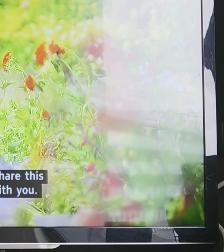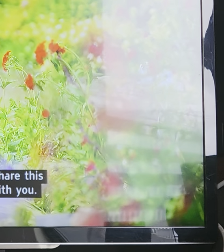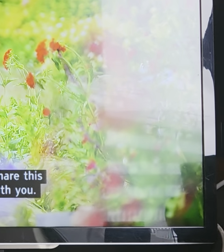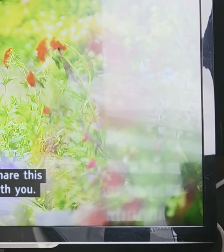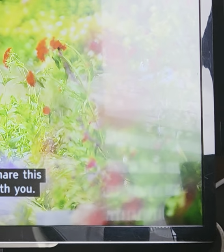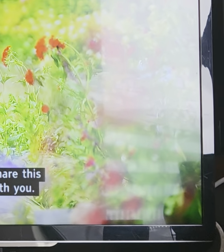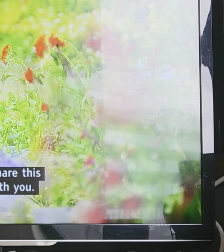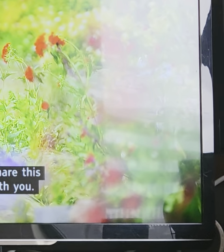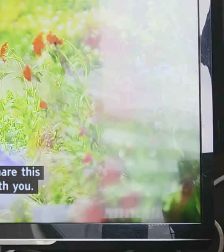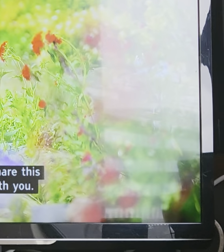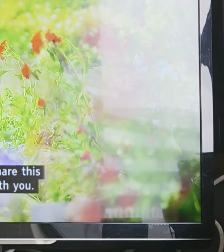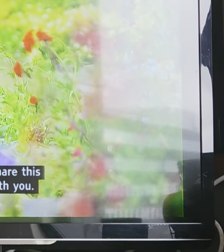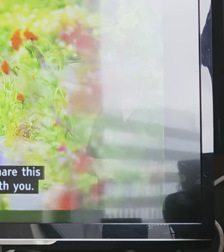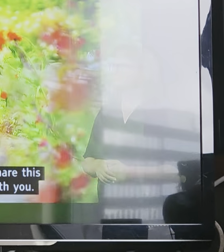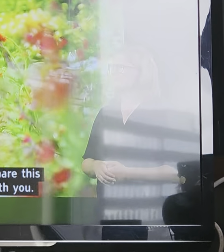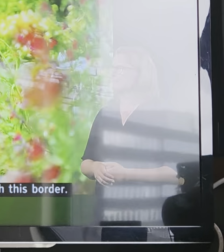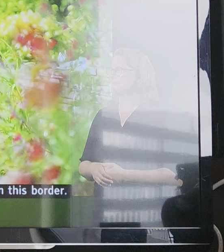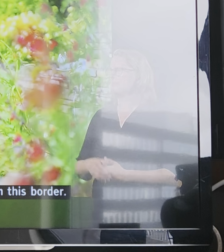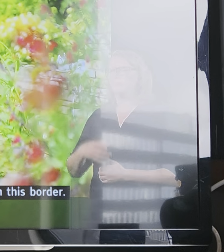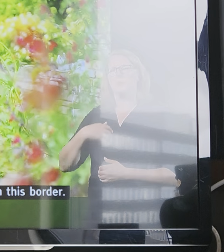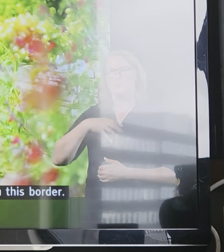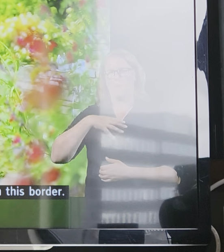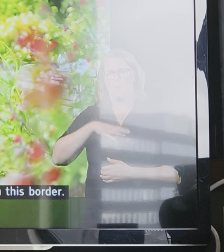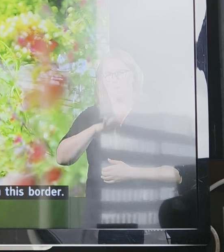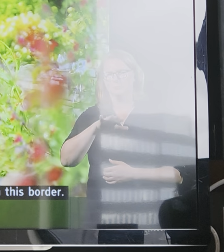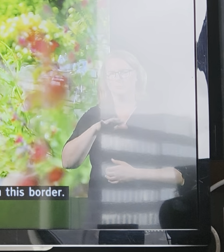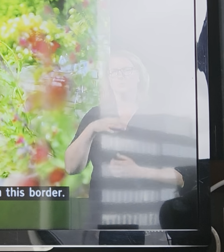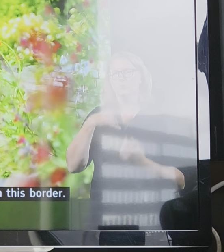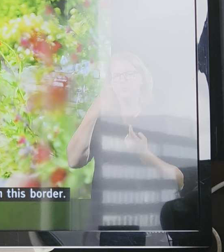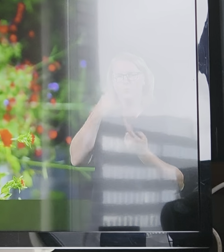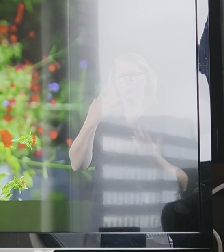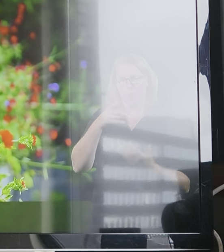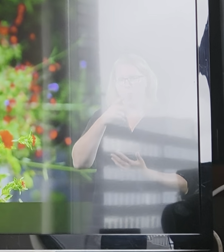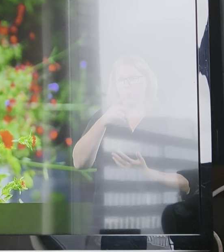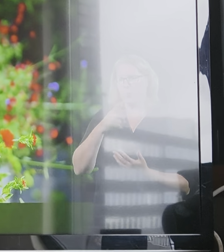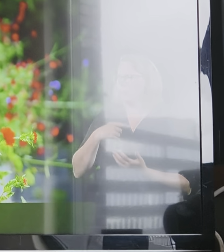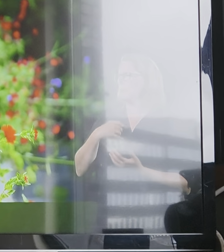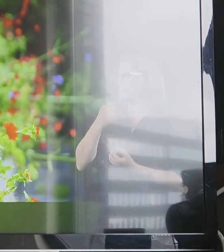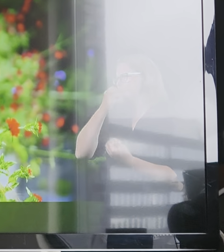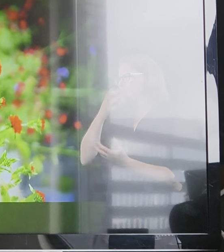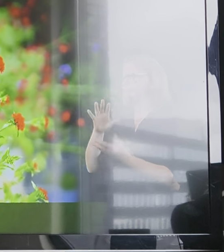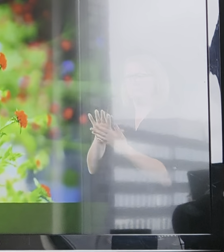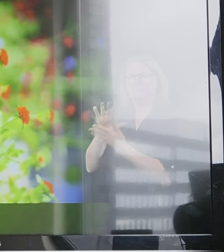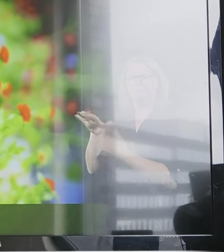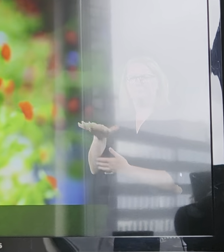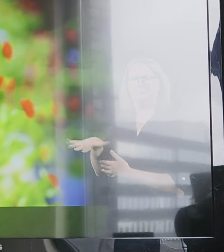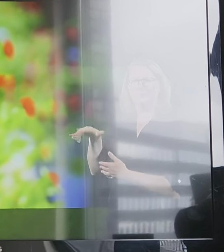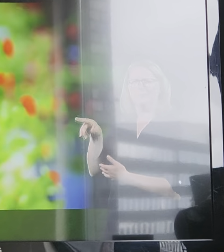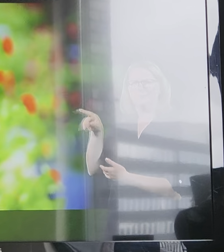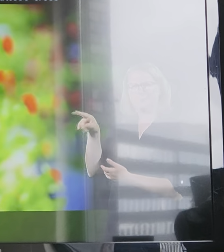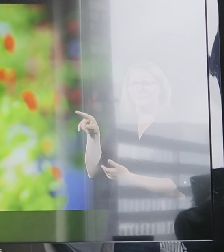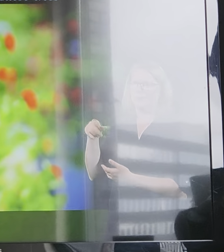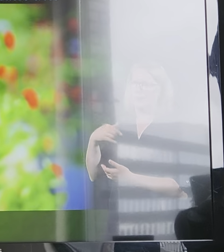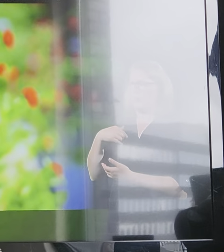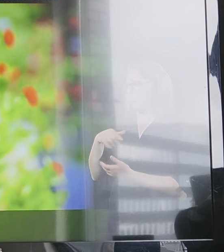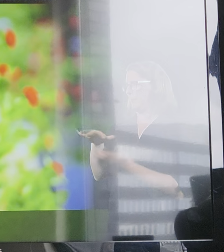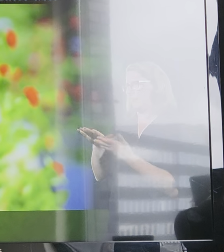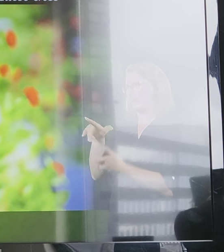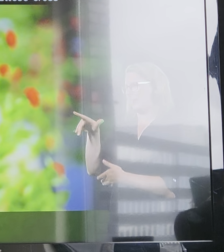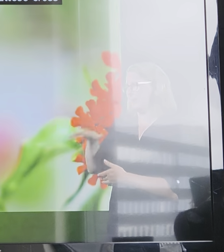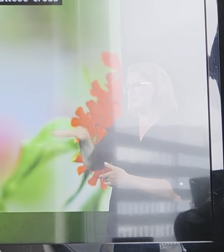Just want to share this happy place with you. I'm really pleased with this border. It's part of 4 red borders,